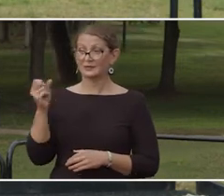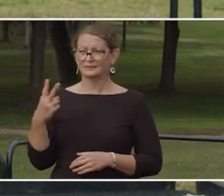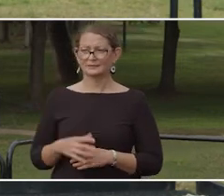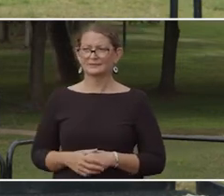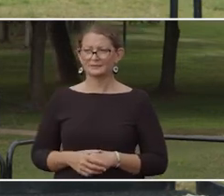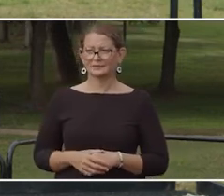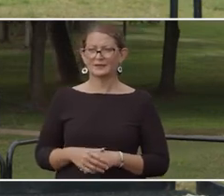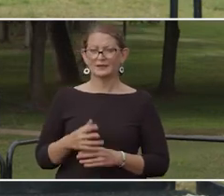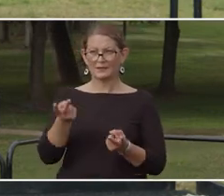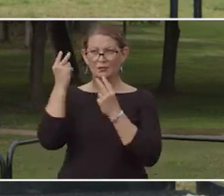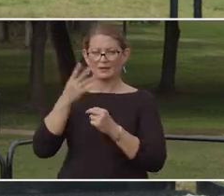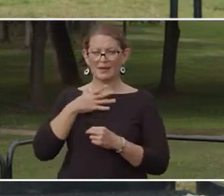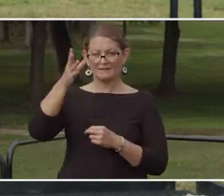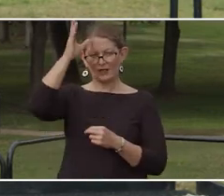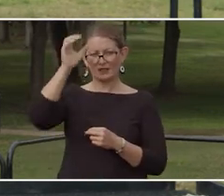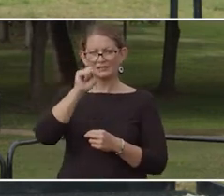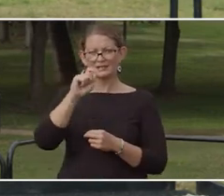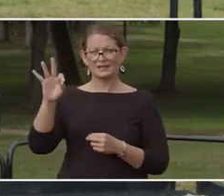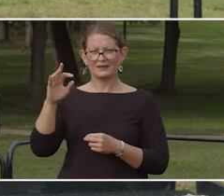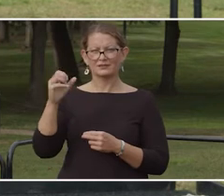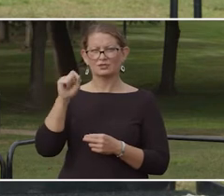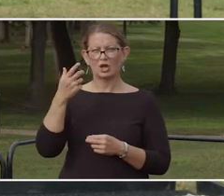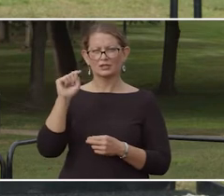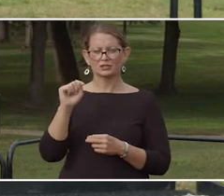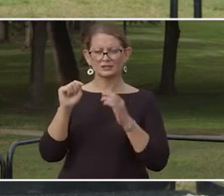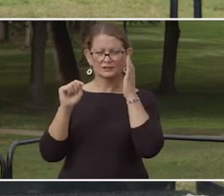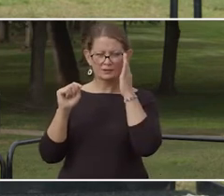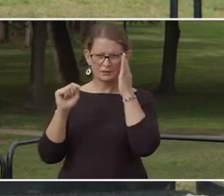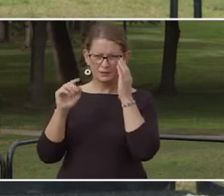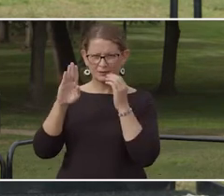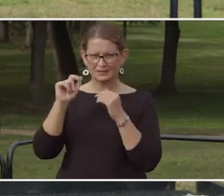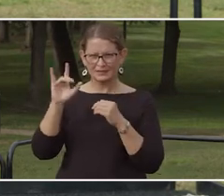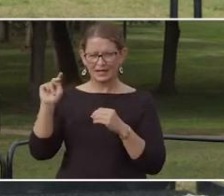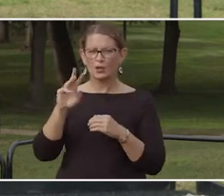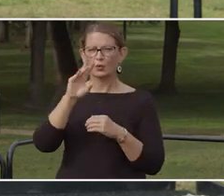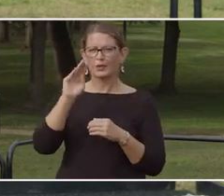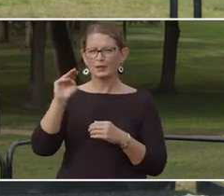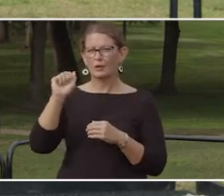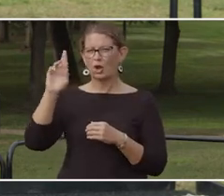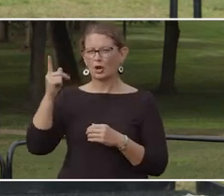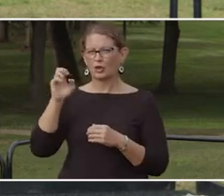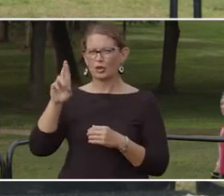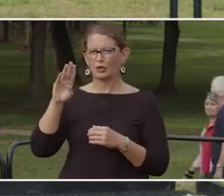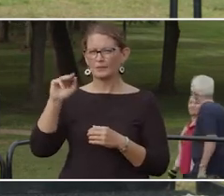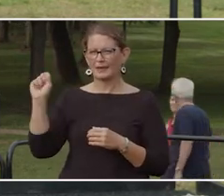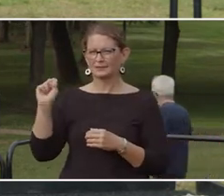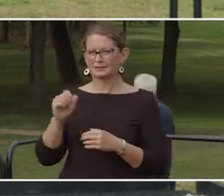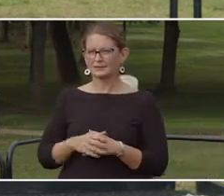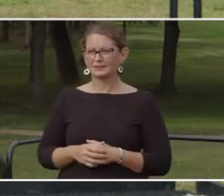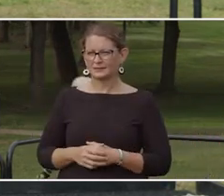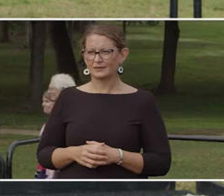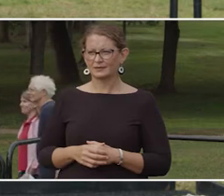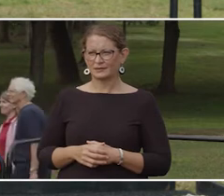Memory of my father, Staff Sergeant, 4th Battalion, 31st Infantry, William Arthur McManus, Purple Heart recipient.